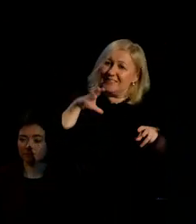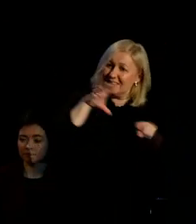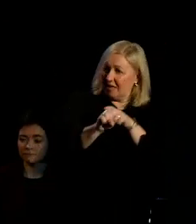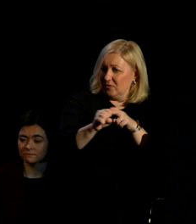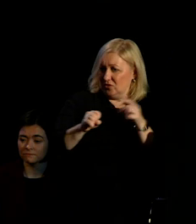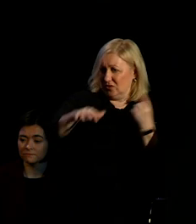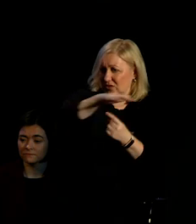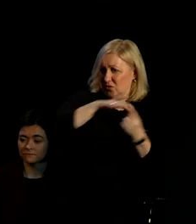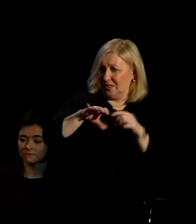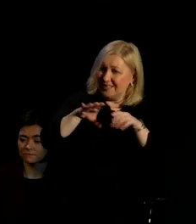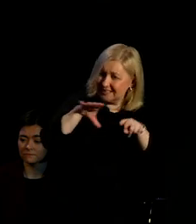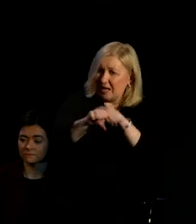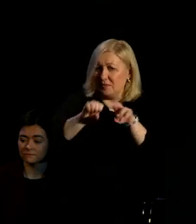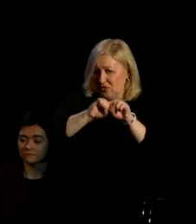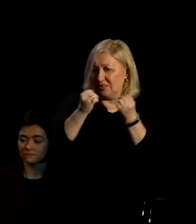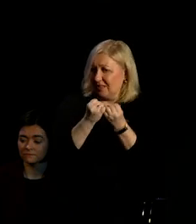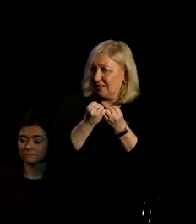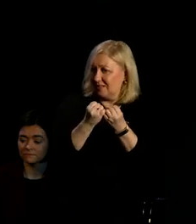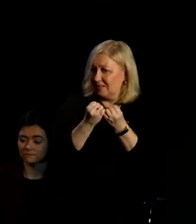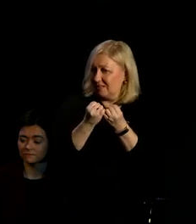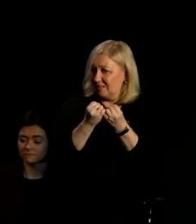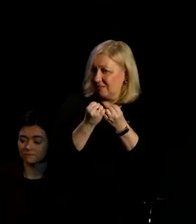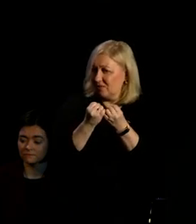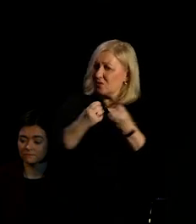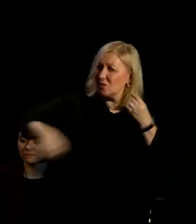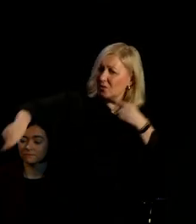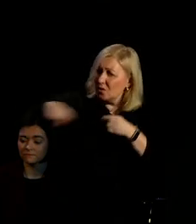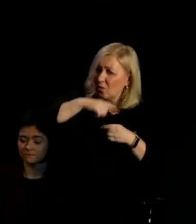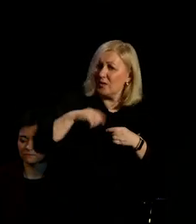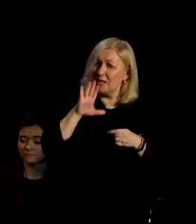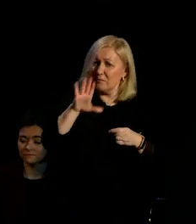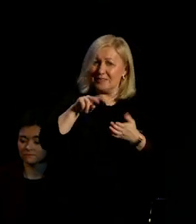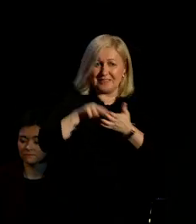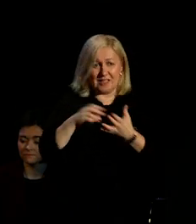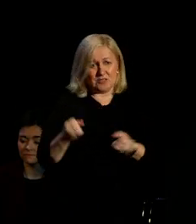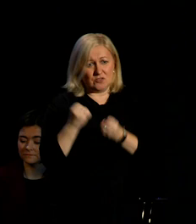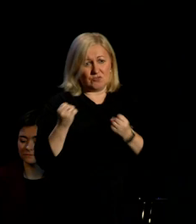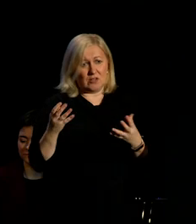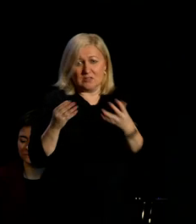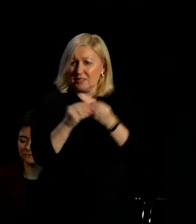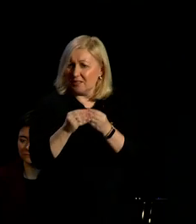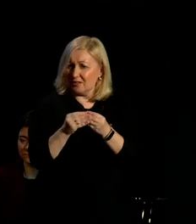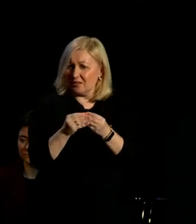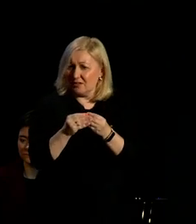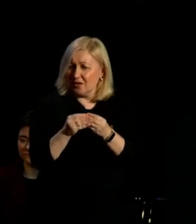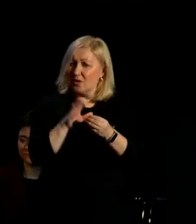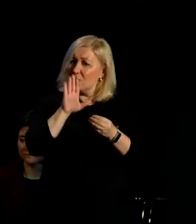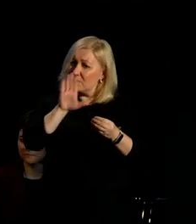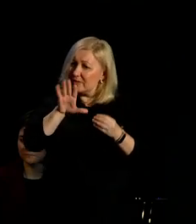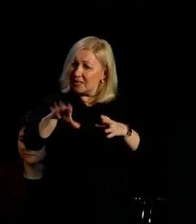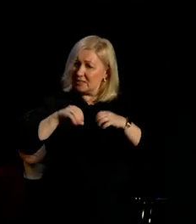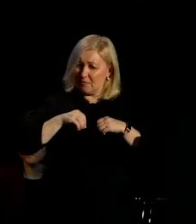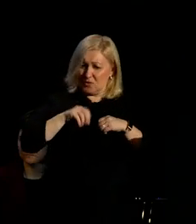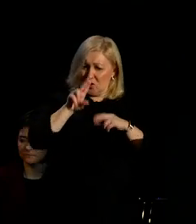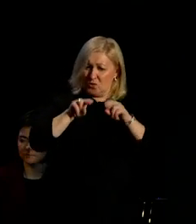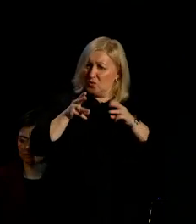consequences. We must, I suggest, combine our efforts to achieve the alternative, the widespread adoption of a new